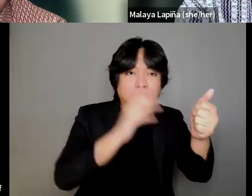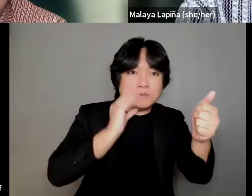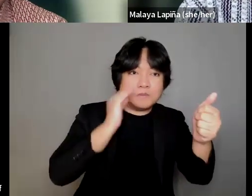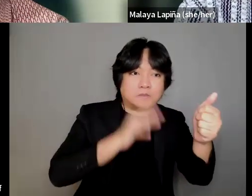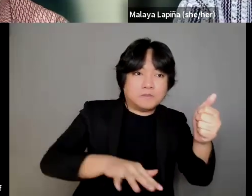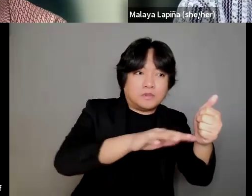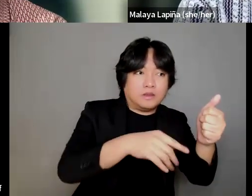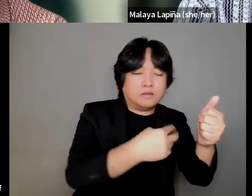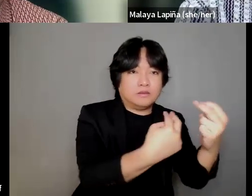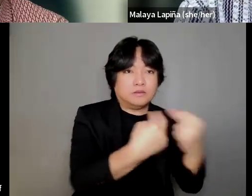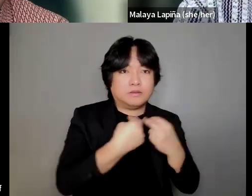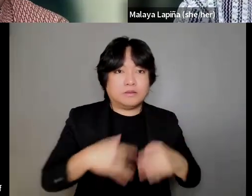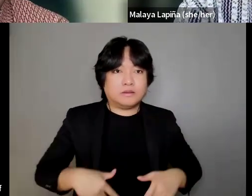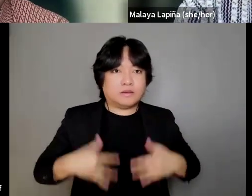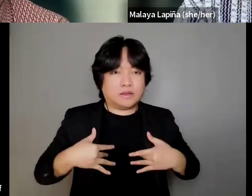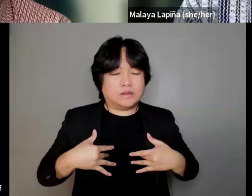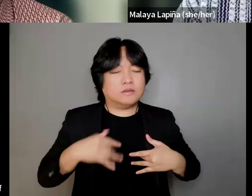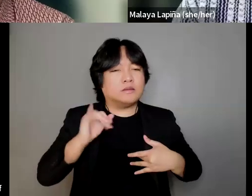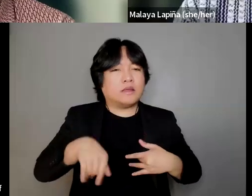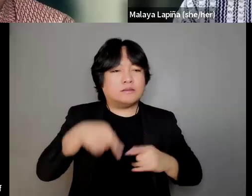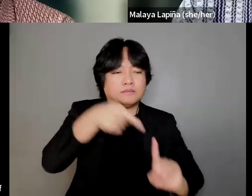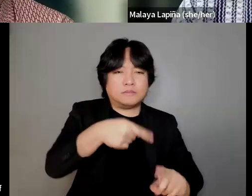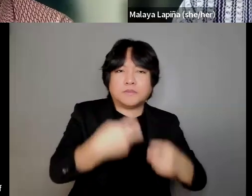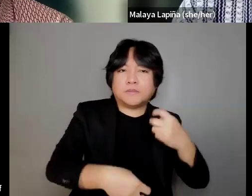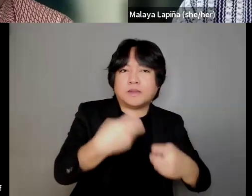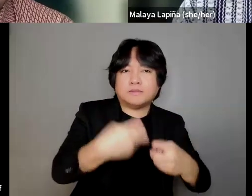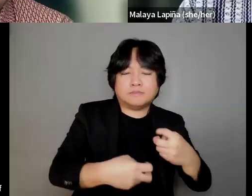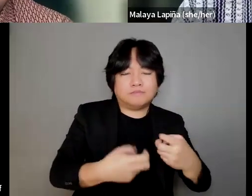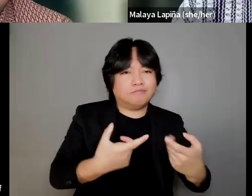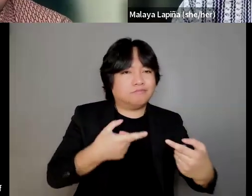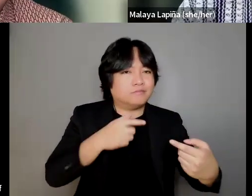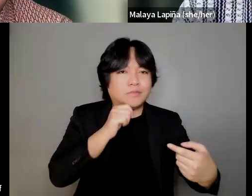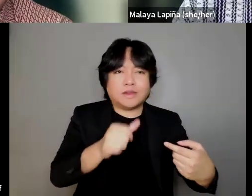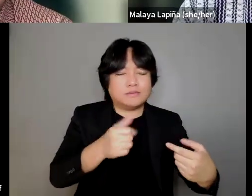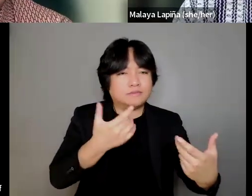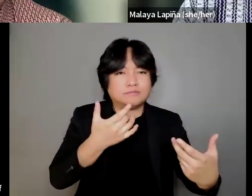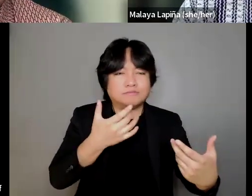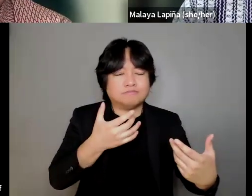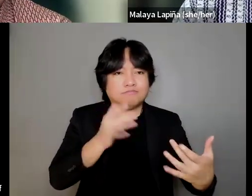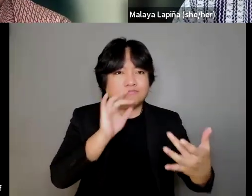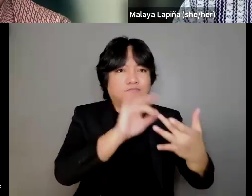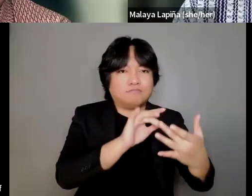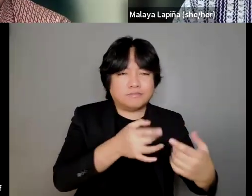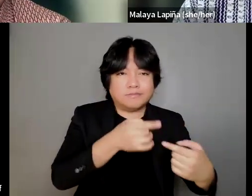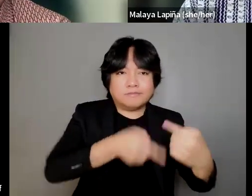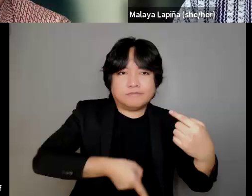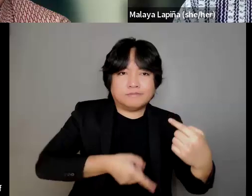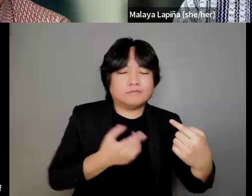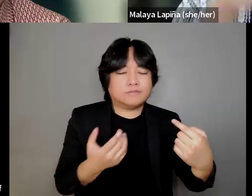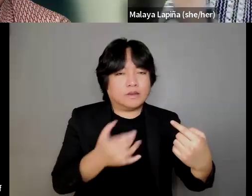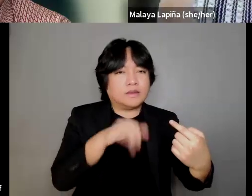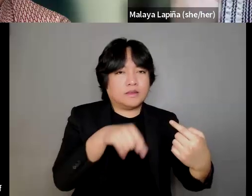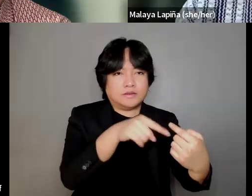of our life, and that's very problematic for me. So, one so yeah, I think that's the problem, no? And